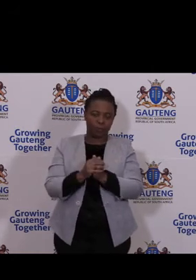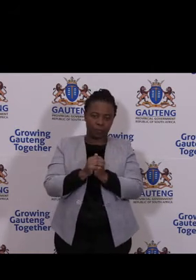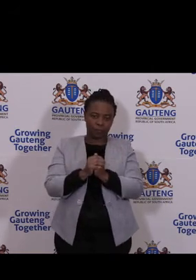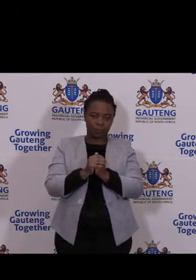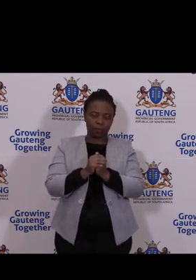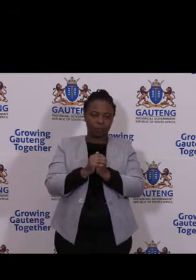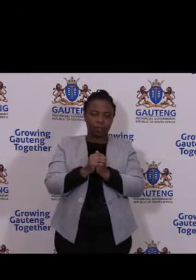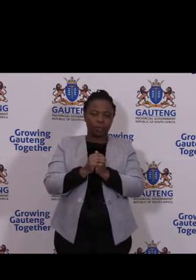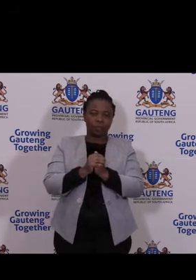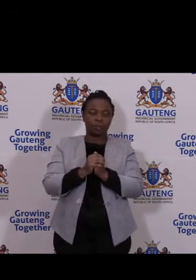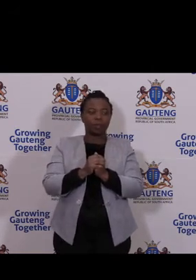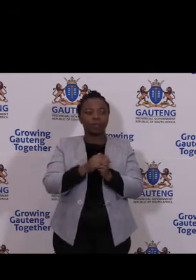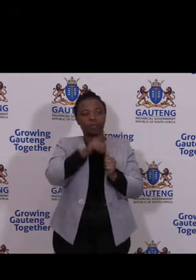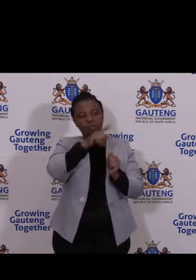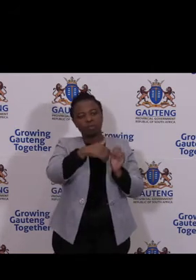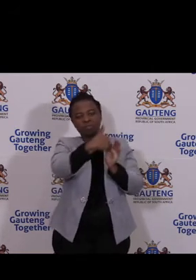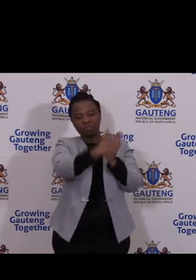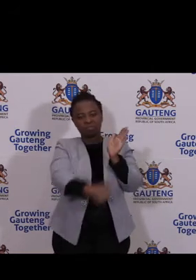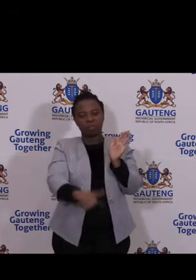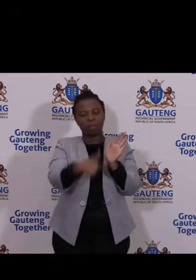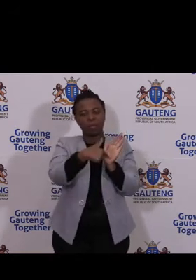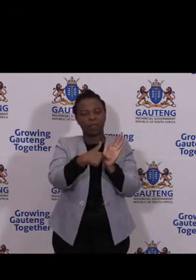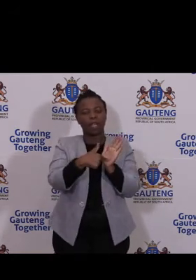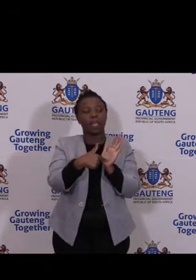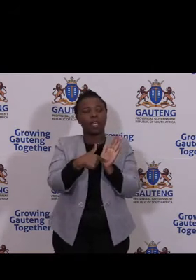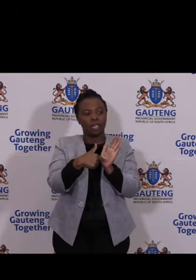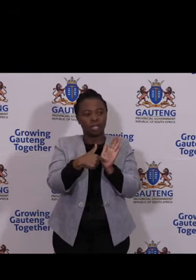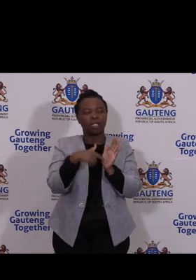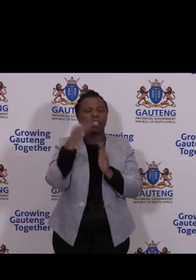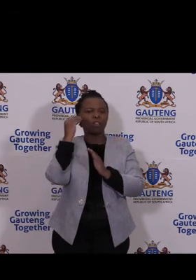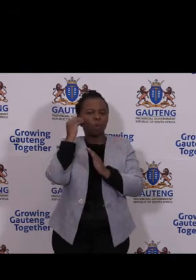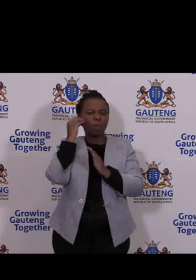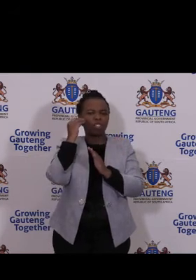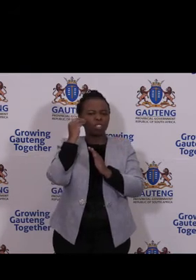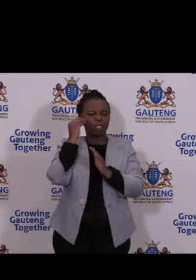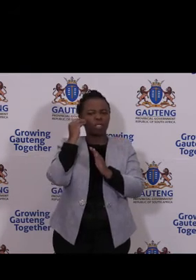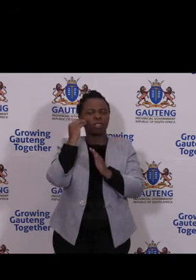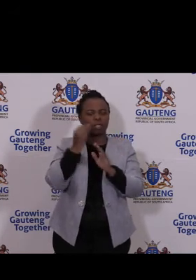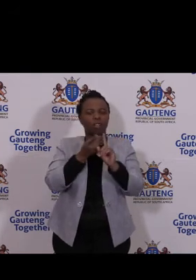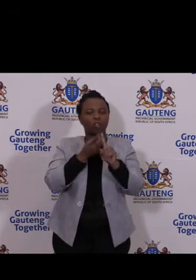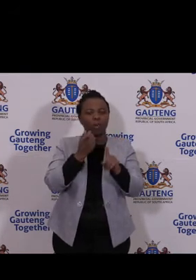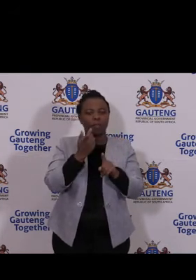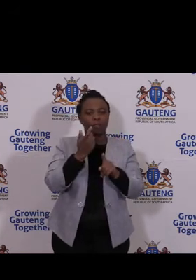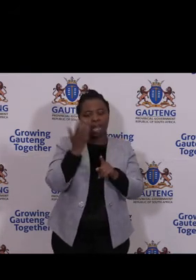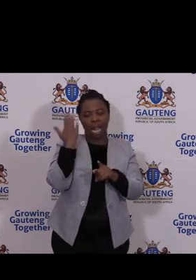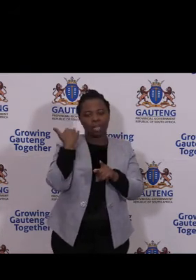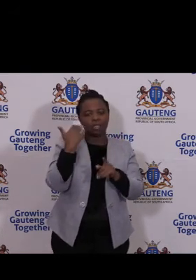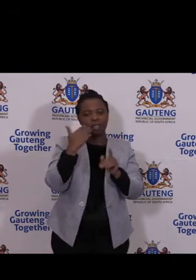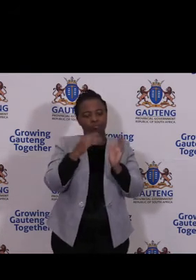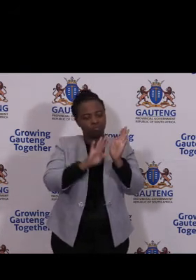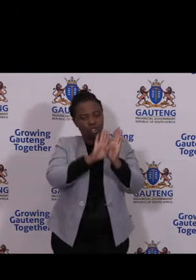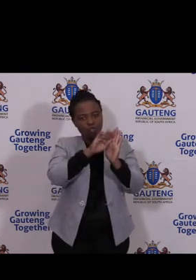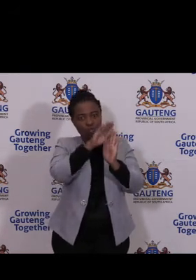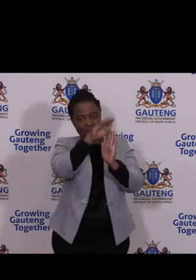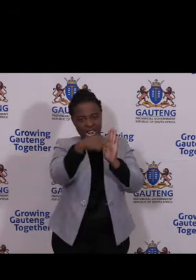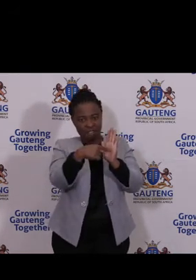This is just only taking out the information from the last graph that we gave you. This is